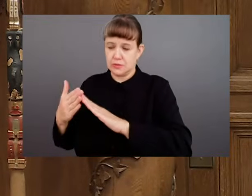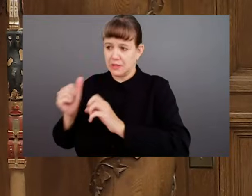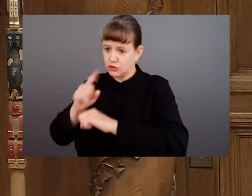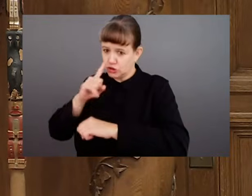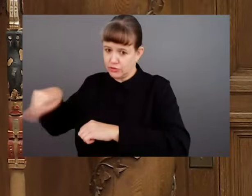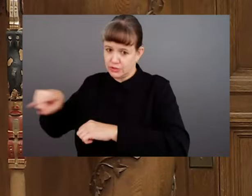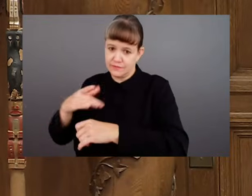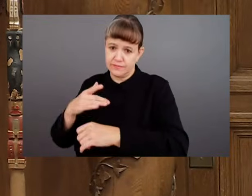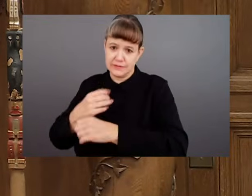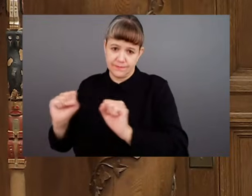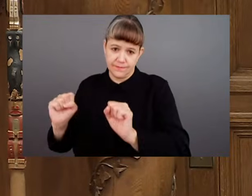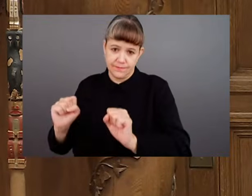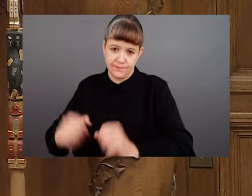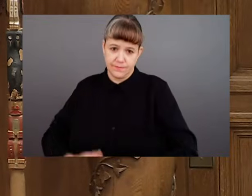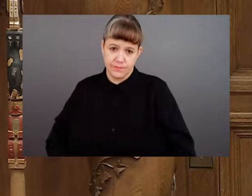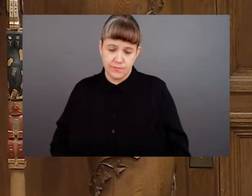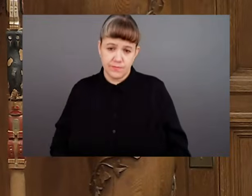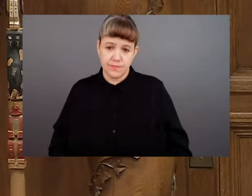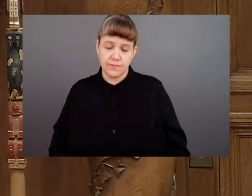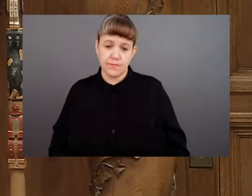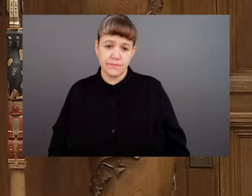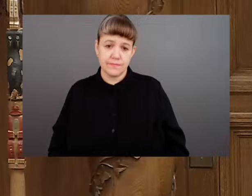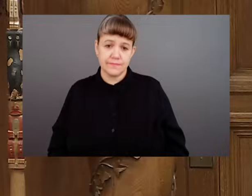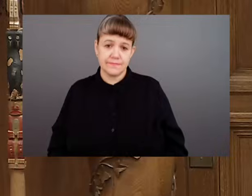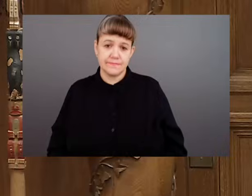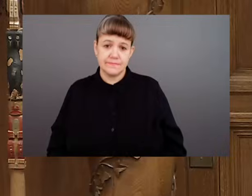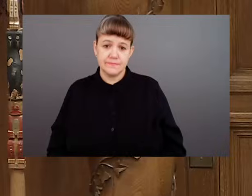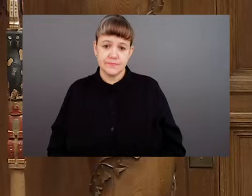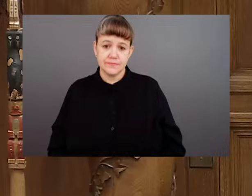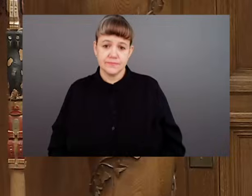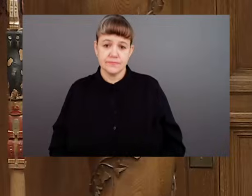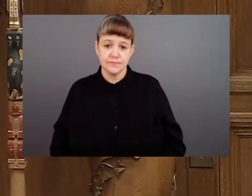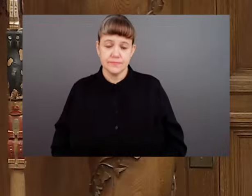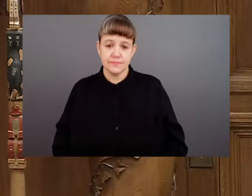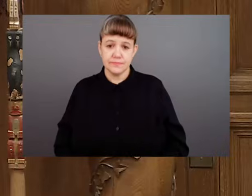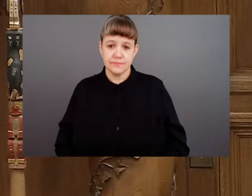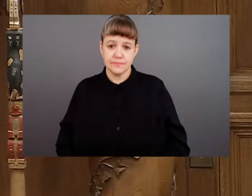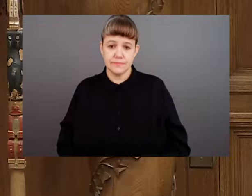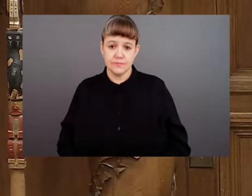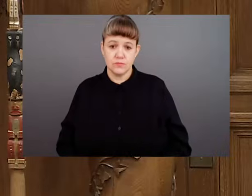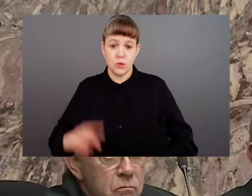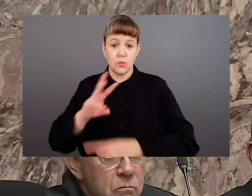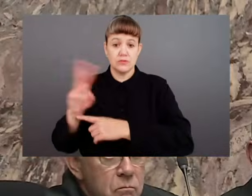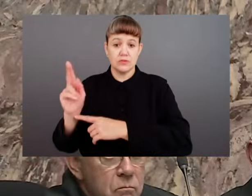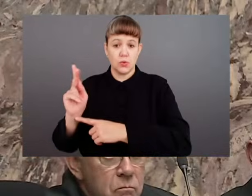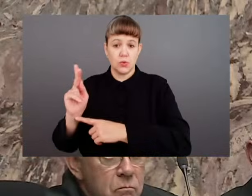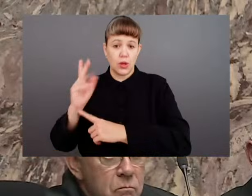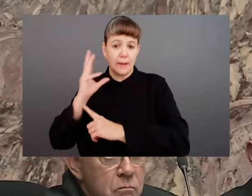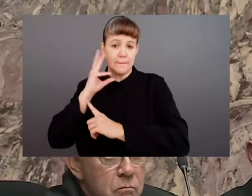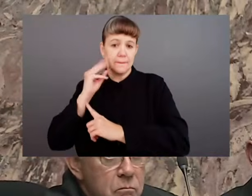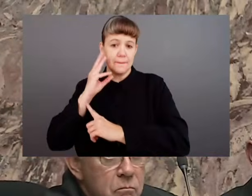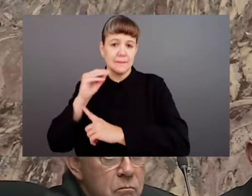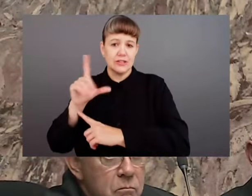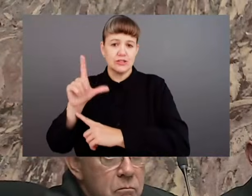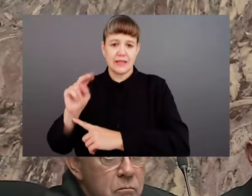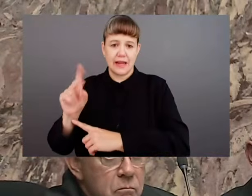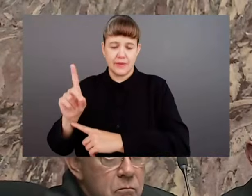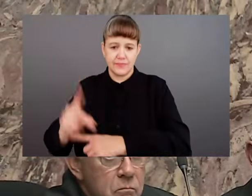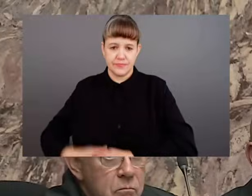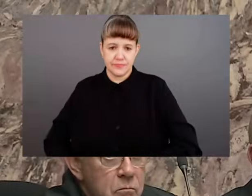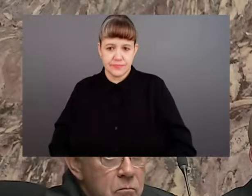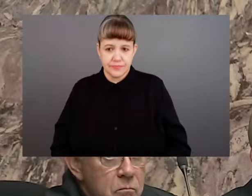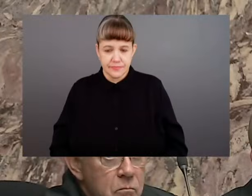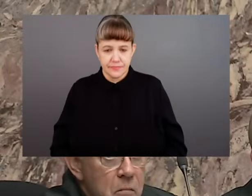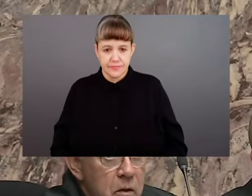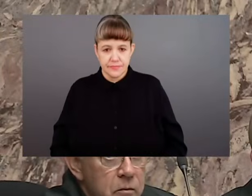Member for West Kelowna Peachland. Mr. Speaker, the town of Smithers is spending over $230,000 a